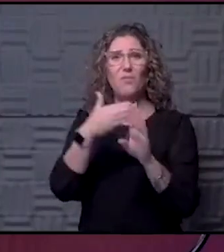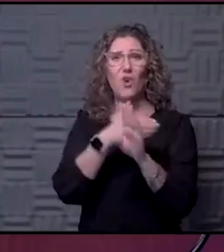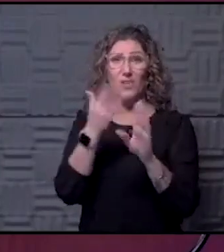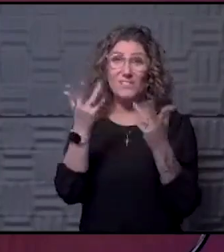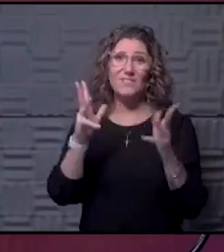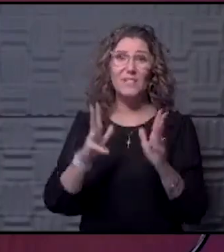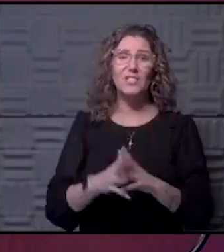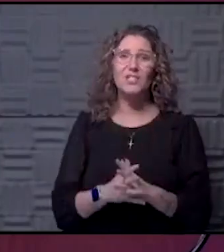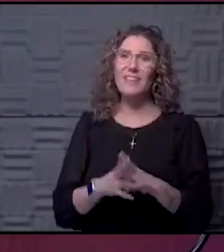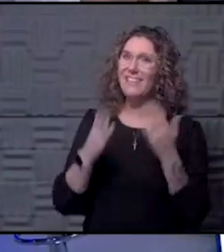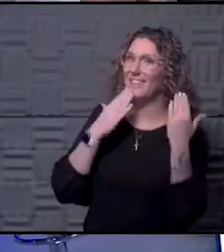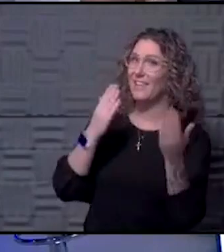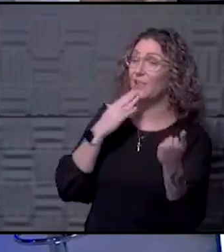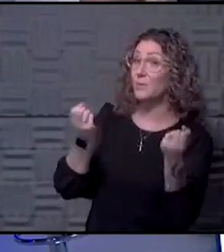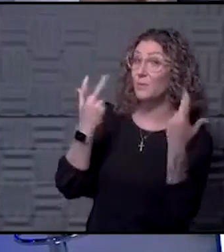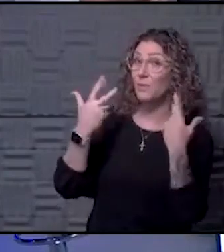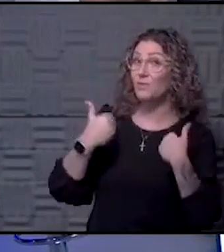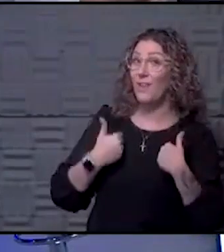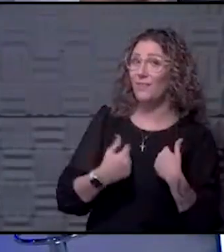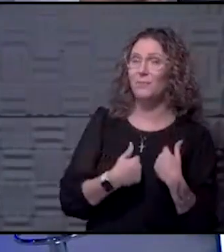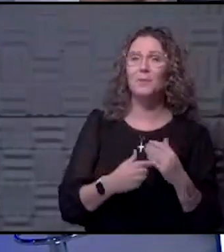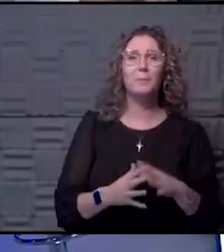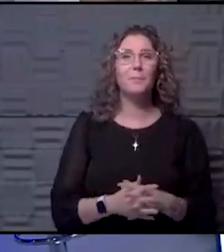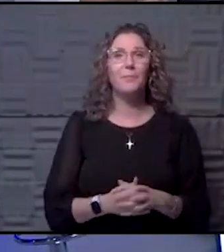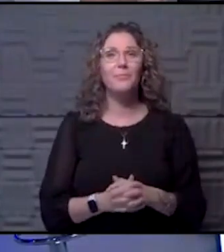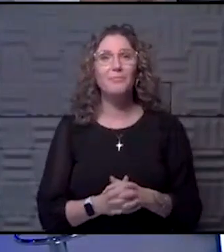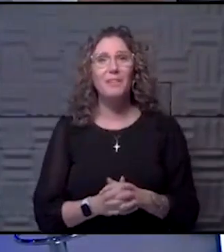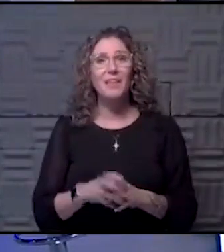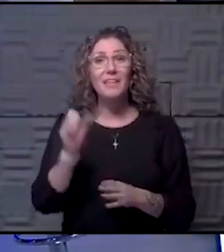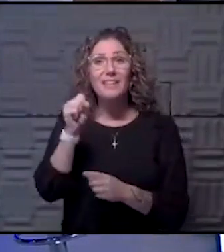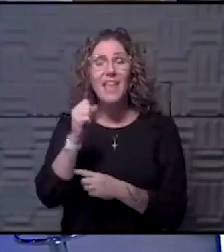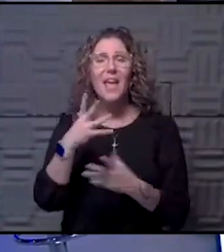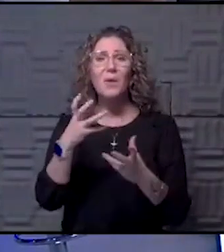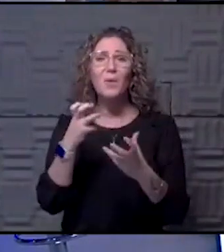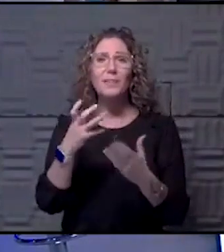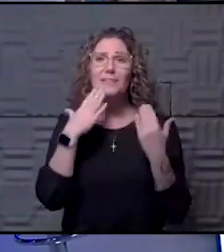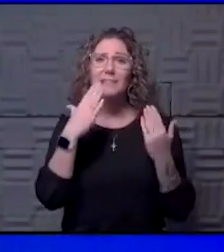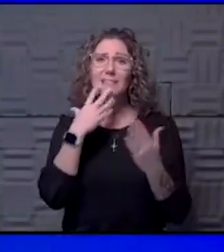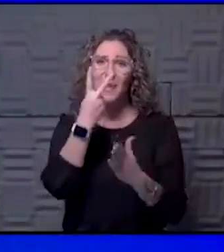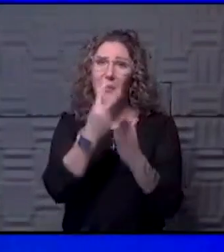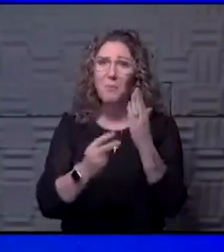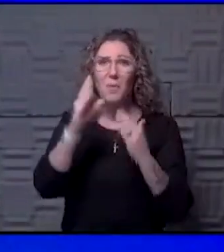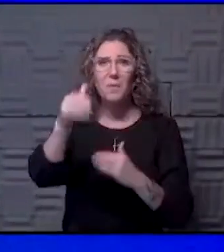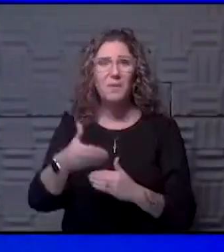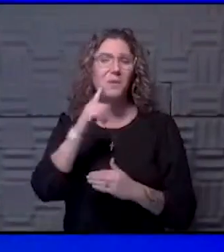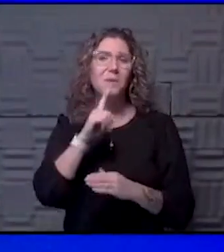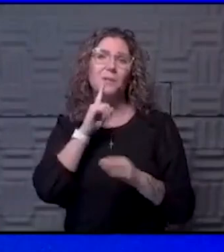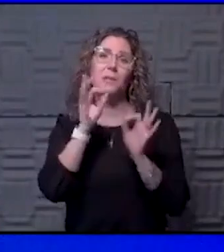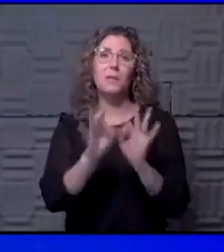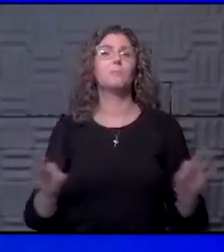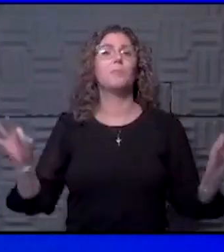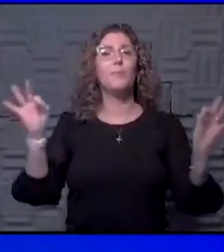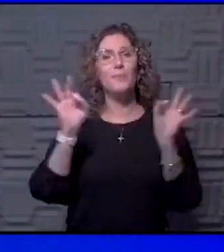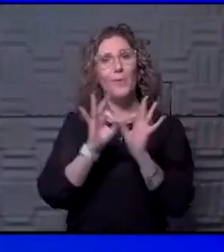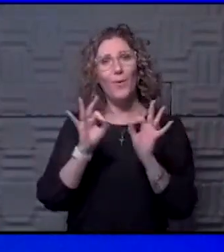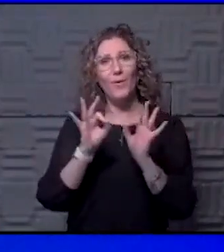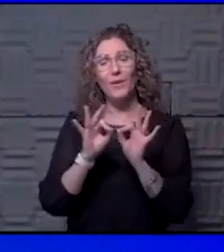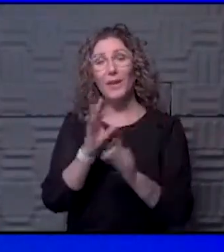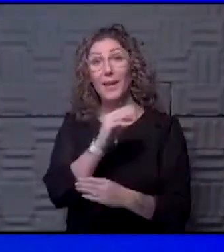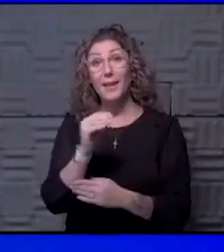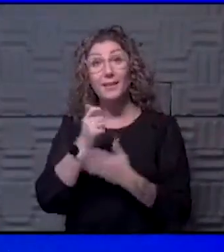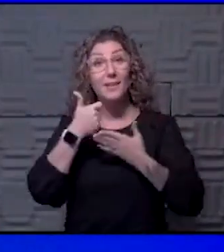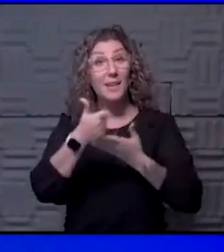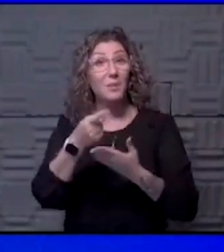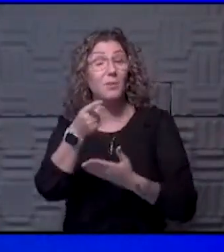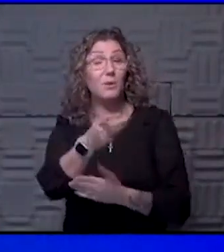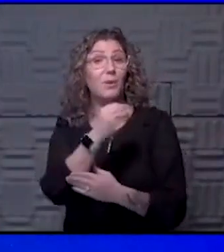over. And thank you so much for having me. Yeah, thanks for being here. Yeah, and I'd like to thank both of our guests. They are so vitally important in helping